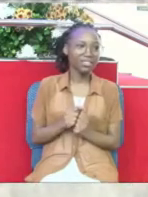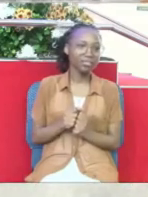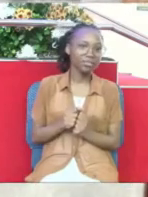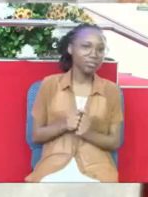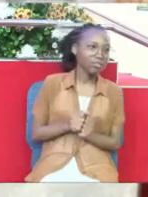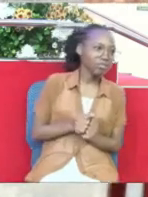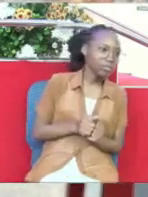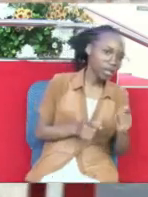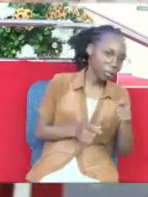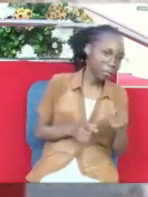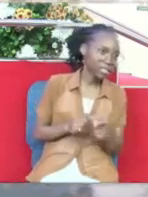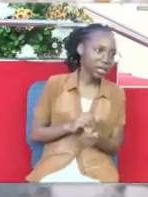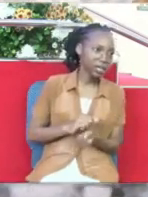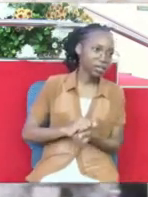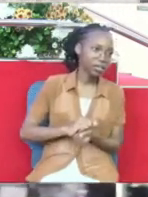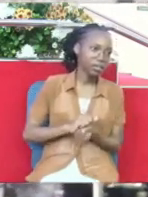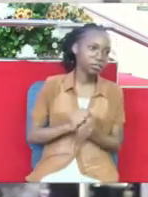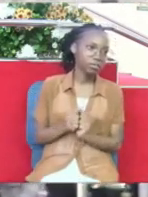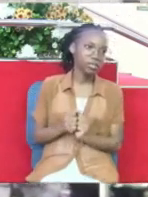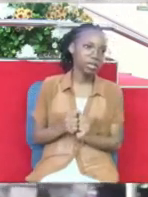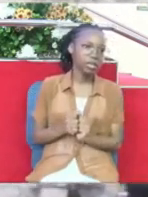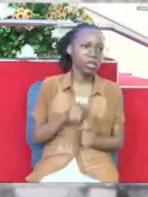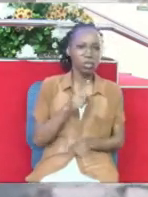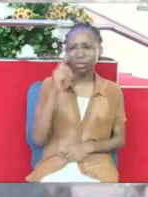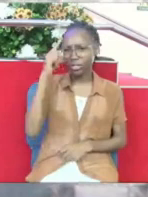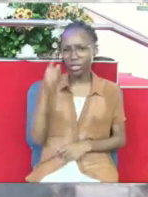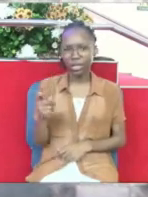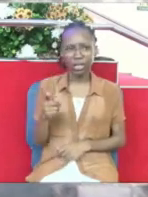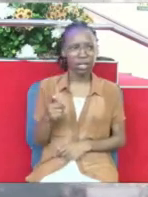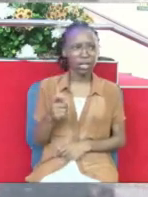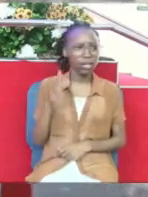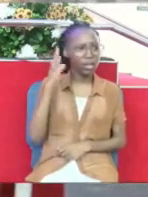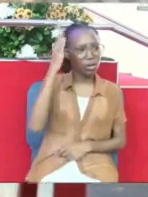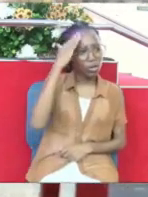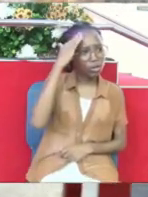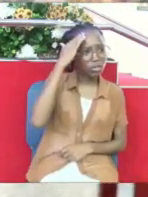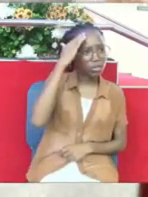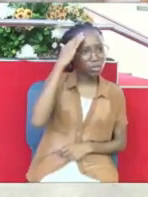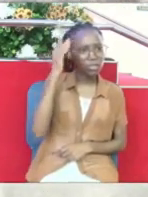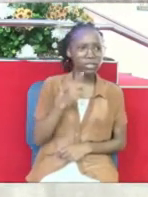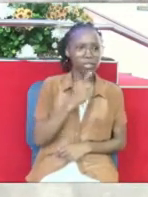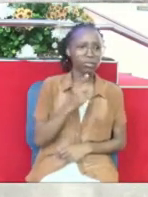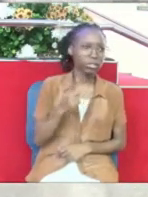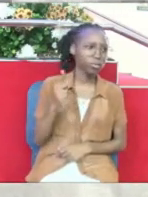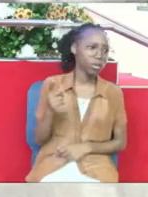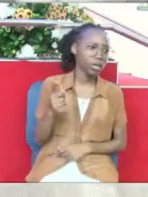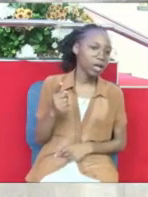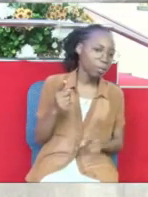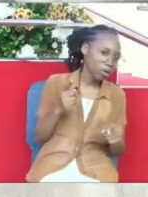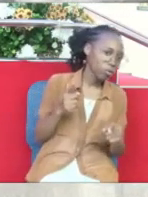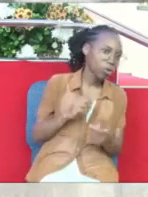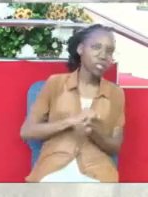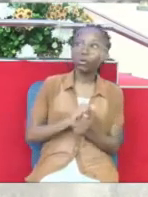unamjua mtu, there has to be proximity. Lazima pawe na kukaribiana. You must have spoken to them. Lazima umeongea pamoja